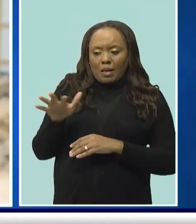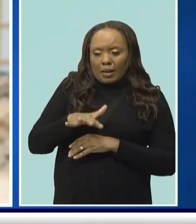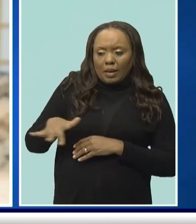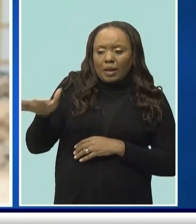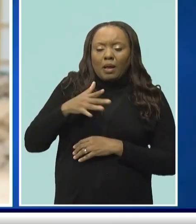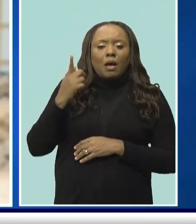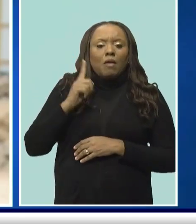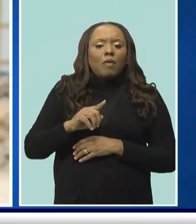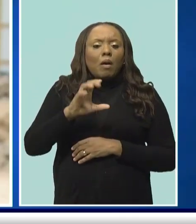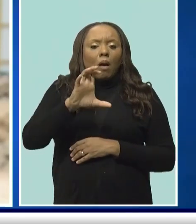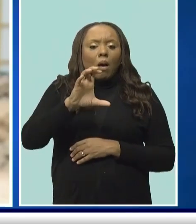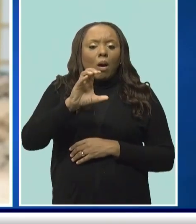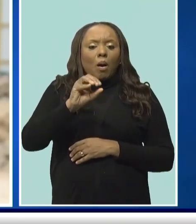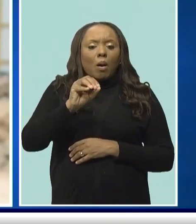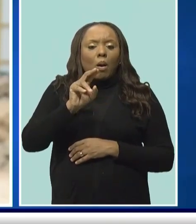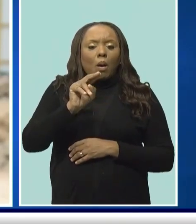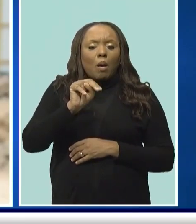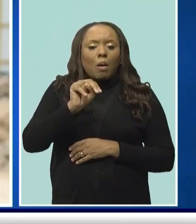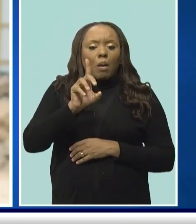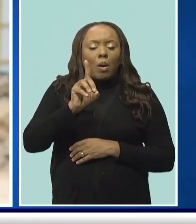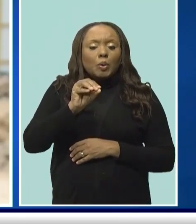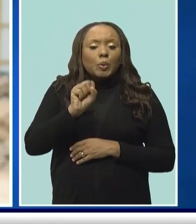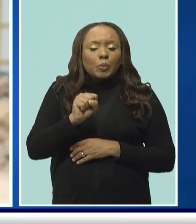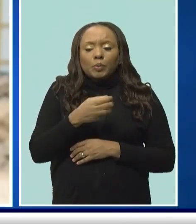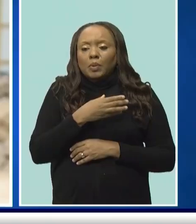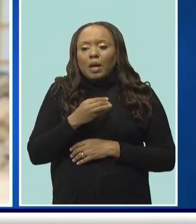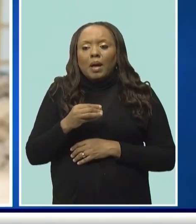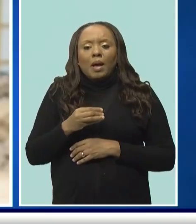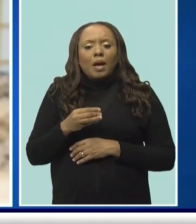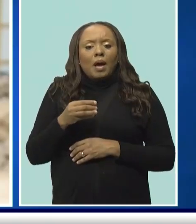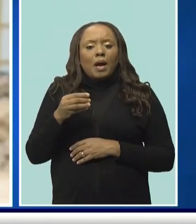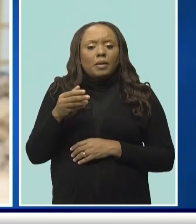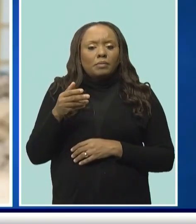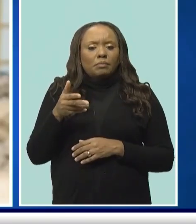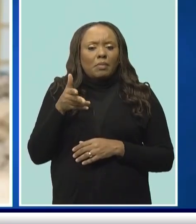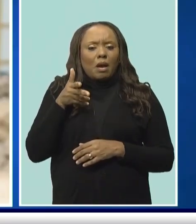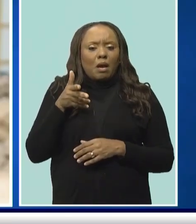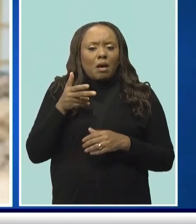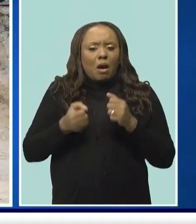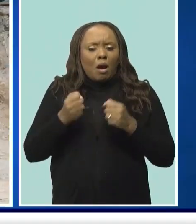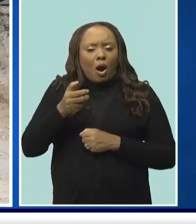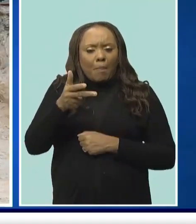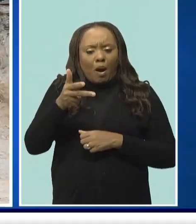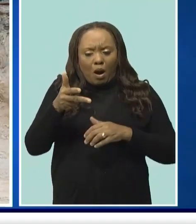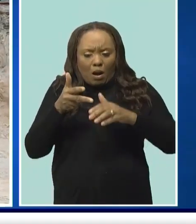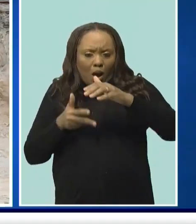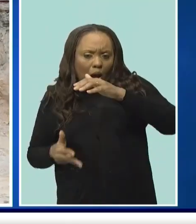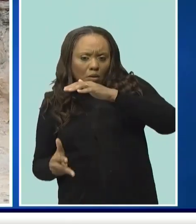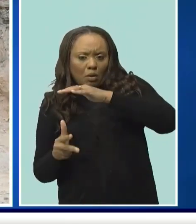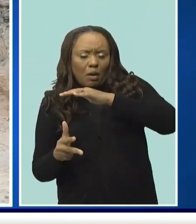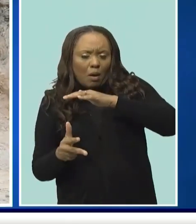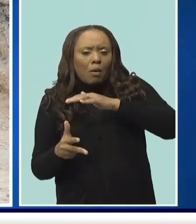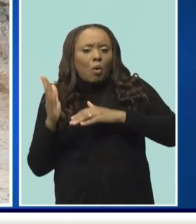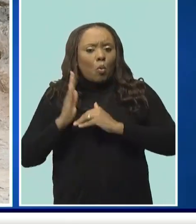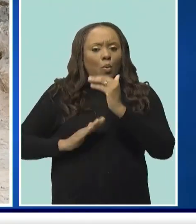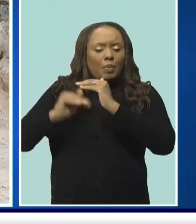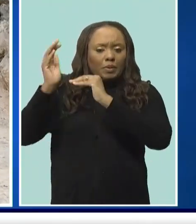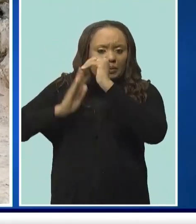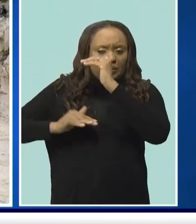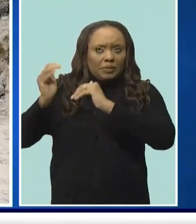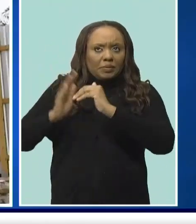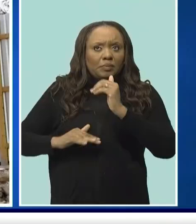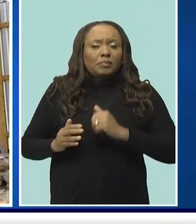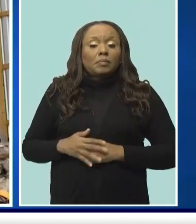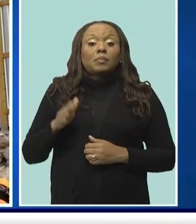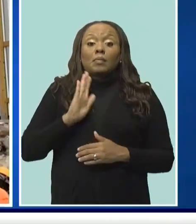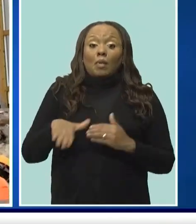park as well. So I'm really excited about the developments that I'm seeing here along Highway 7. According to him, these